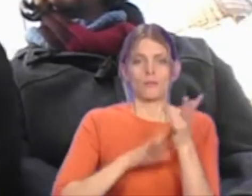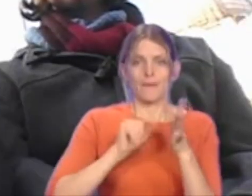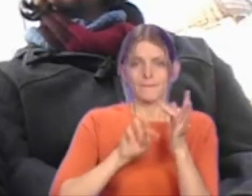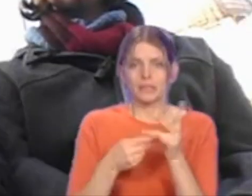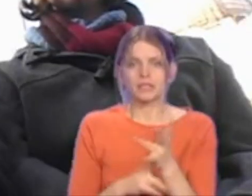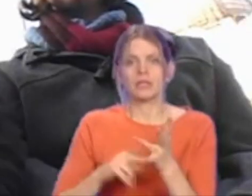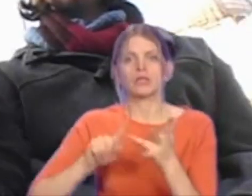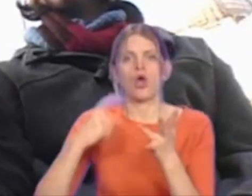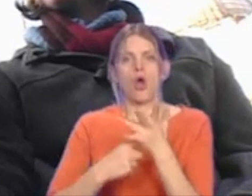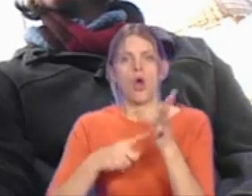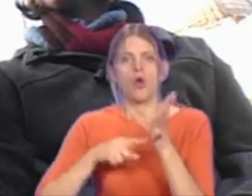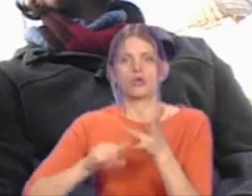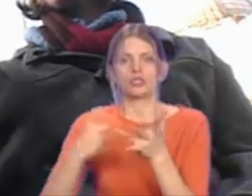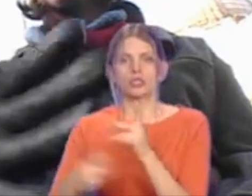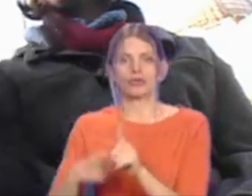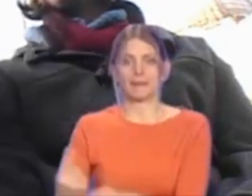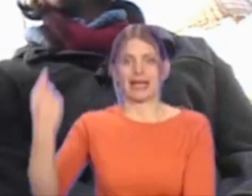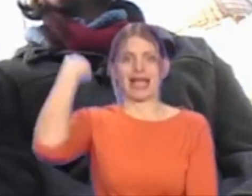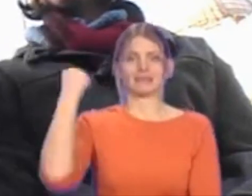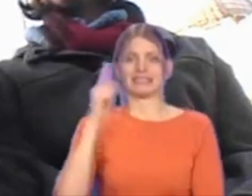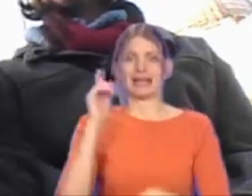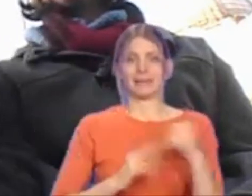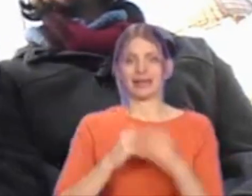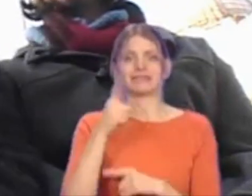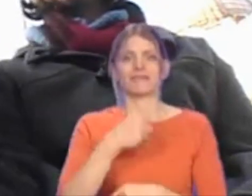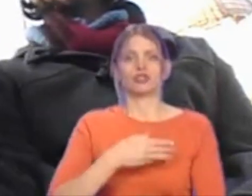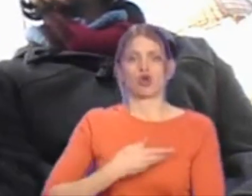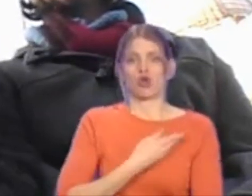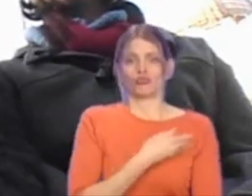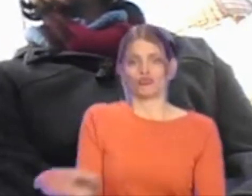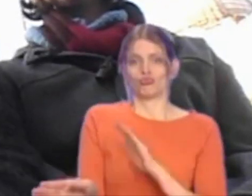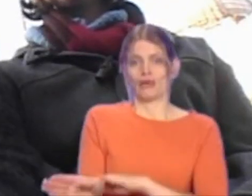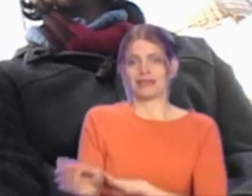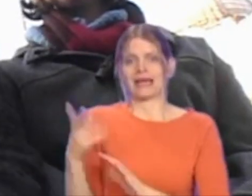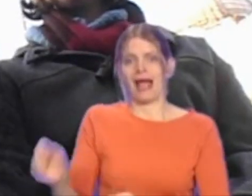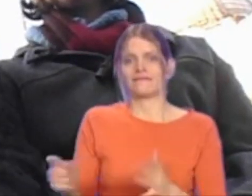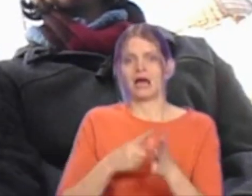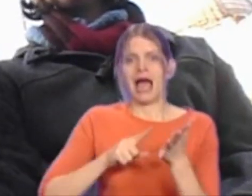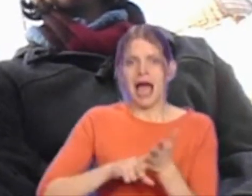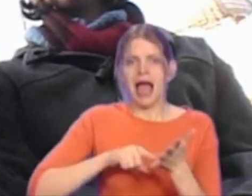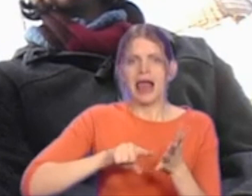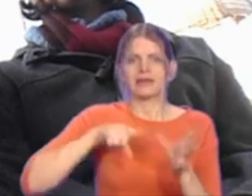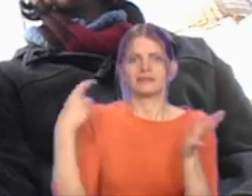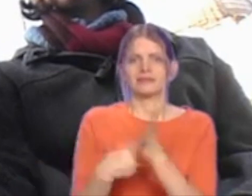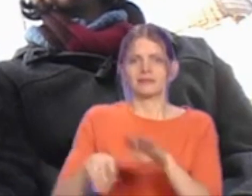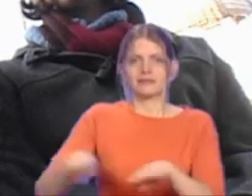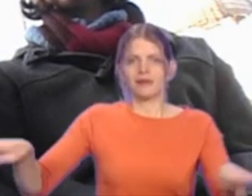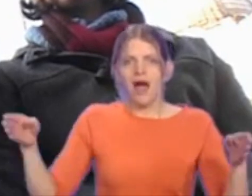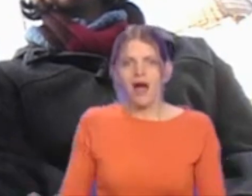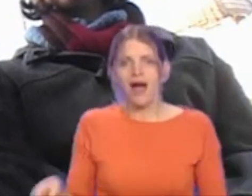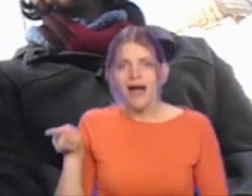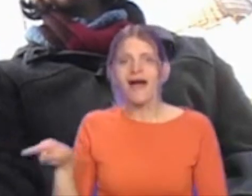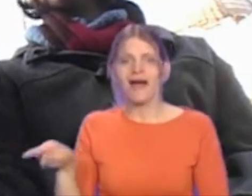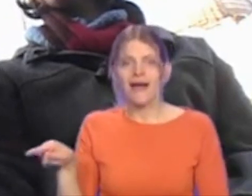those is behind me in the Brompton Oratory. If you actually go into the building and turn right, there's an altar right there. Just around the back of that is some